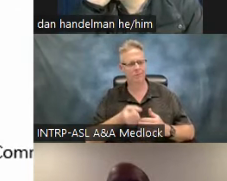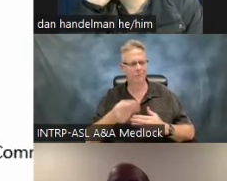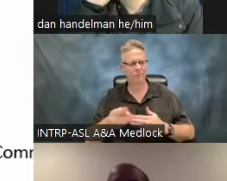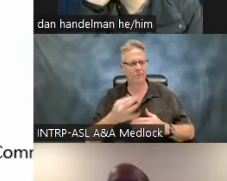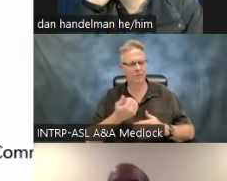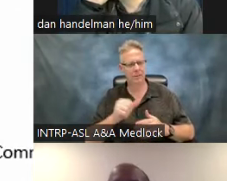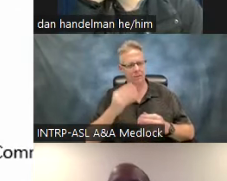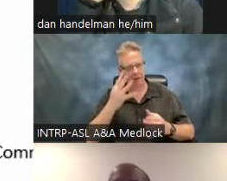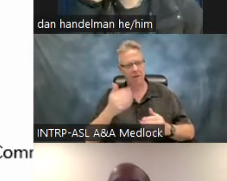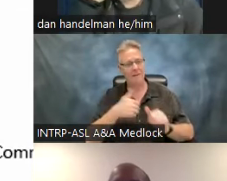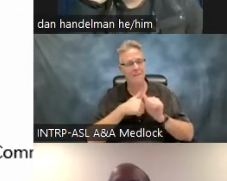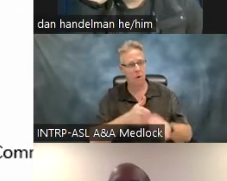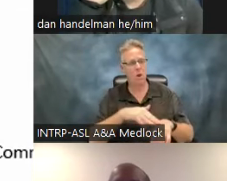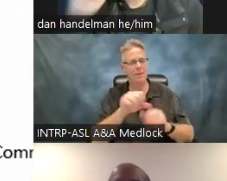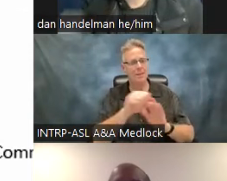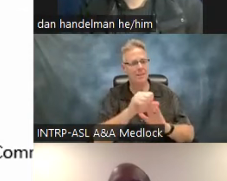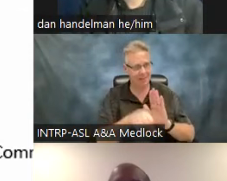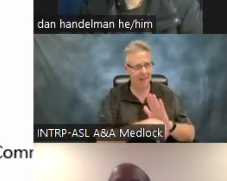city laws.